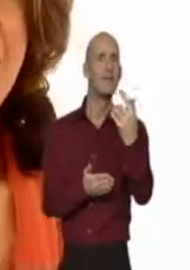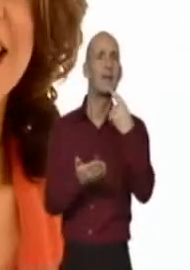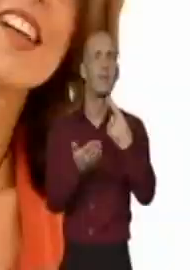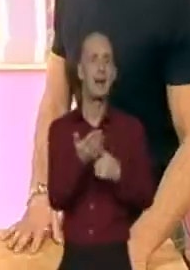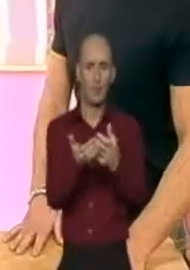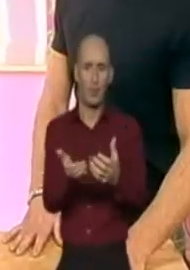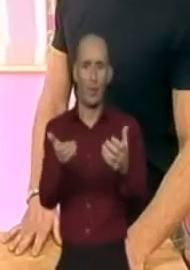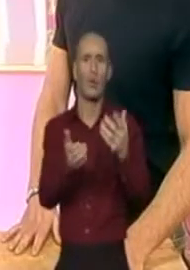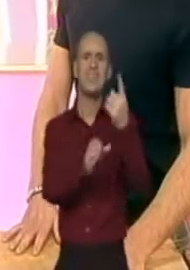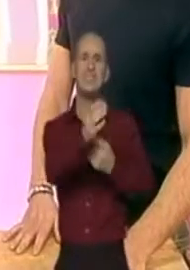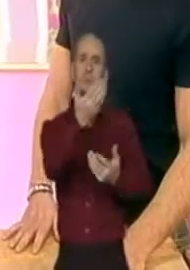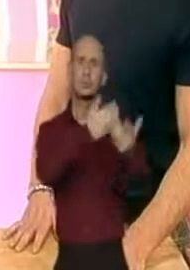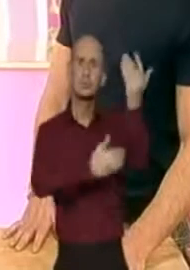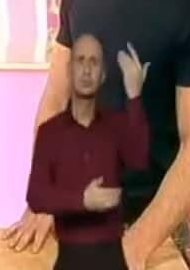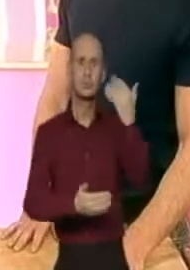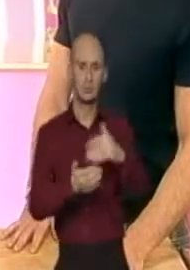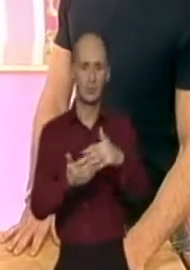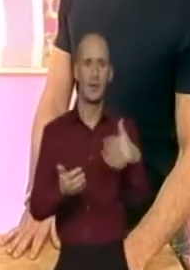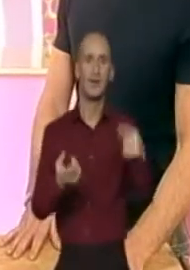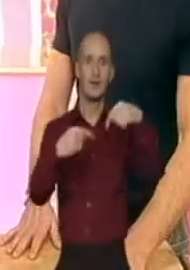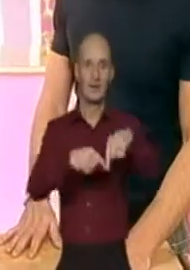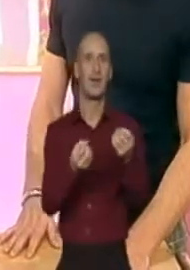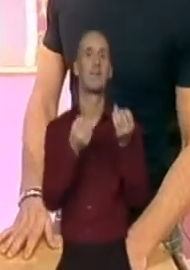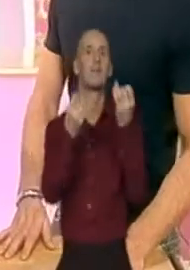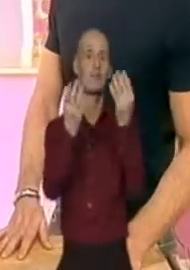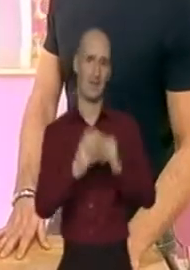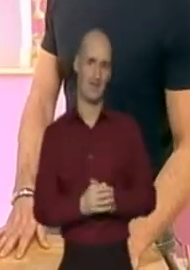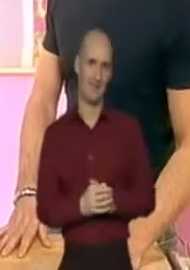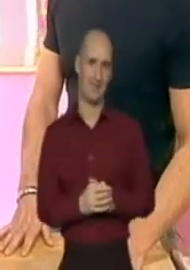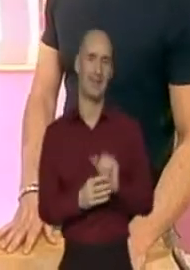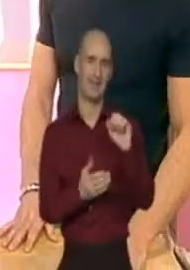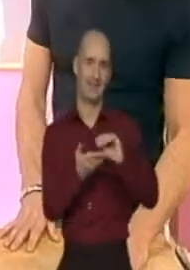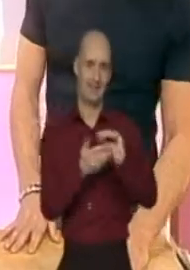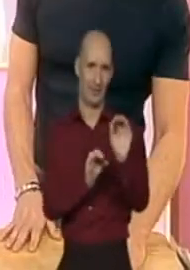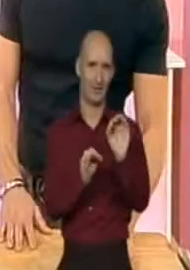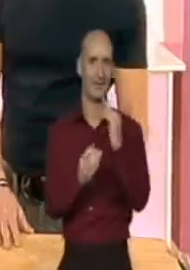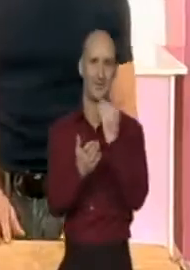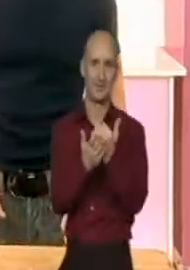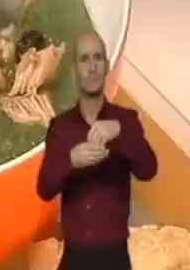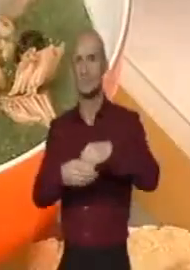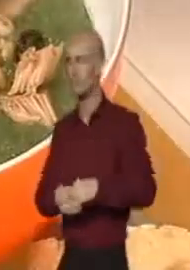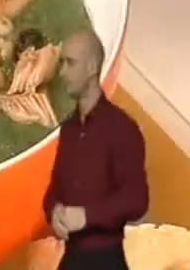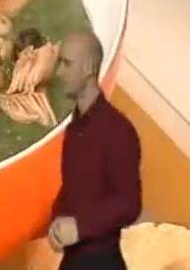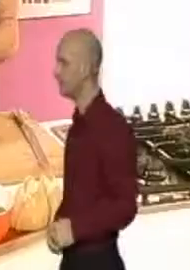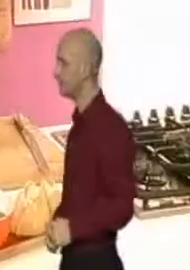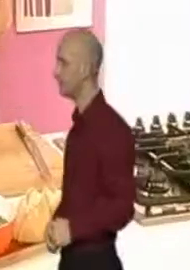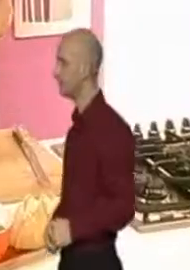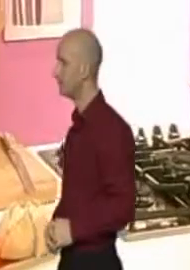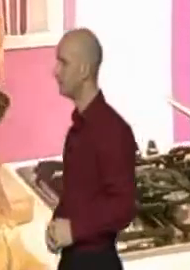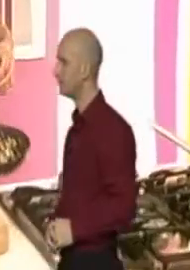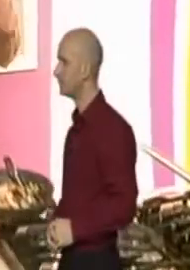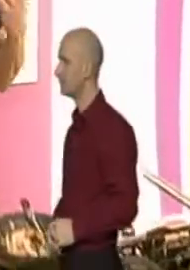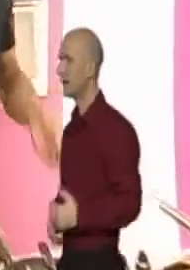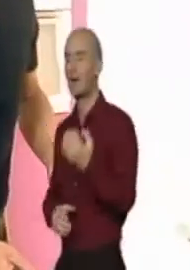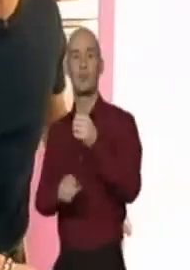that's going back a few years. God. So we're getting it for free today from you, Frank. Absolutely. Fantastic. All right, so, and there you have